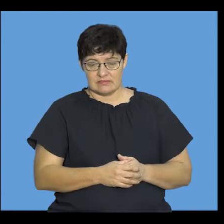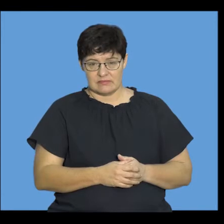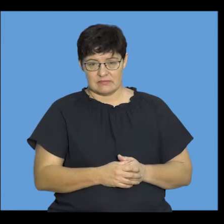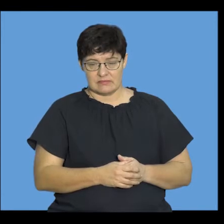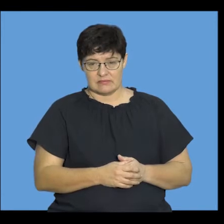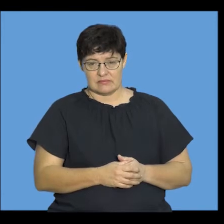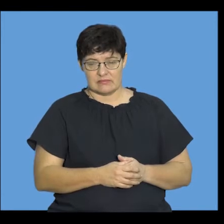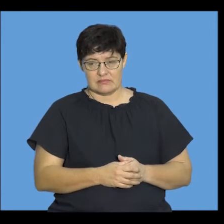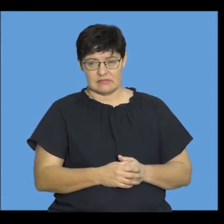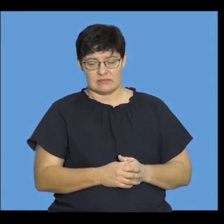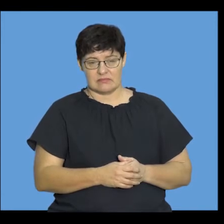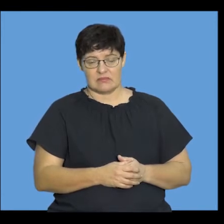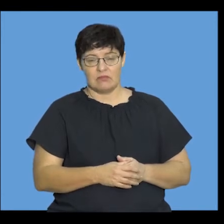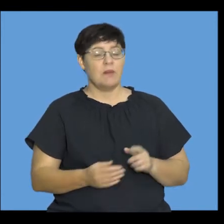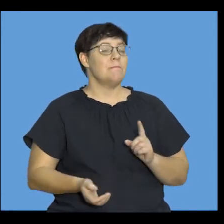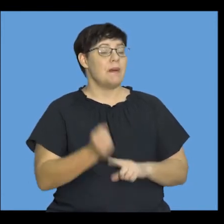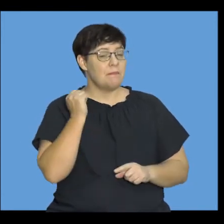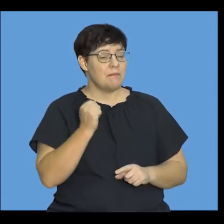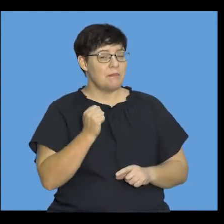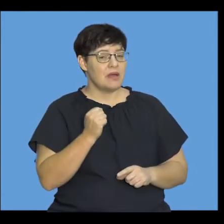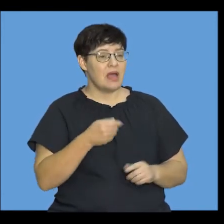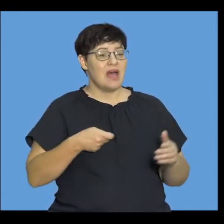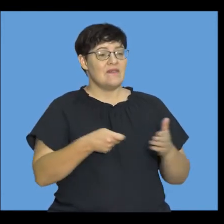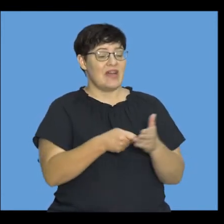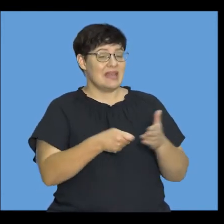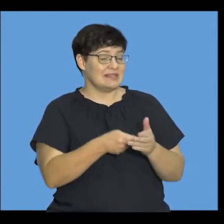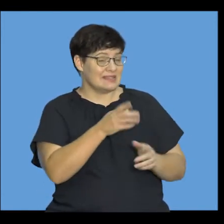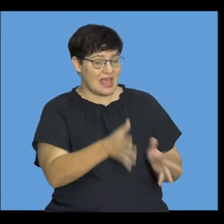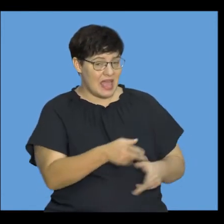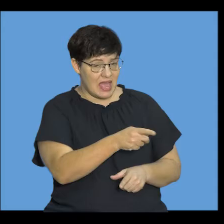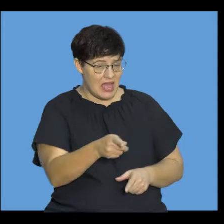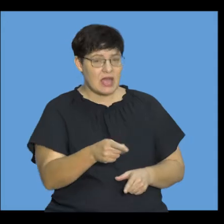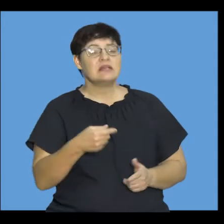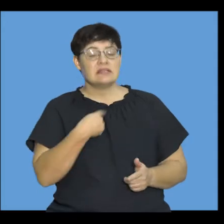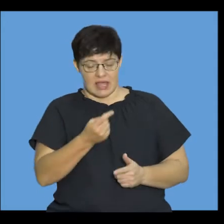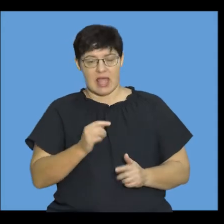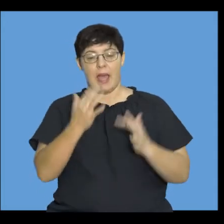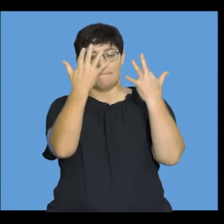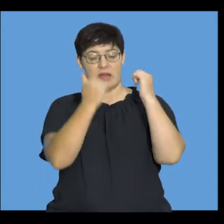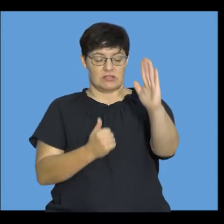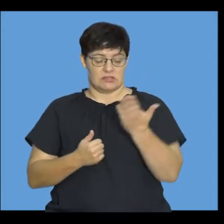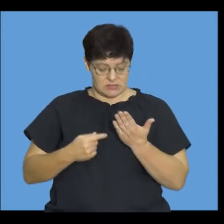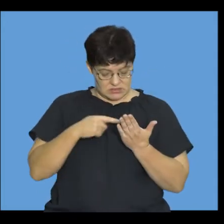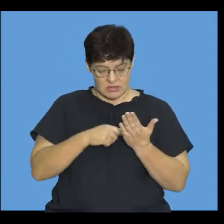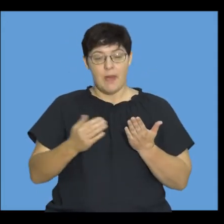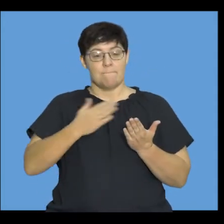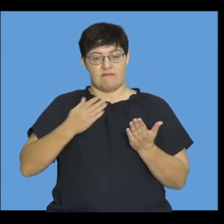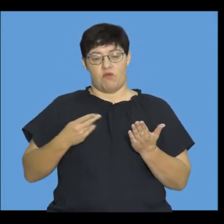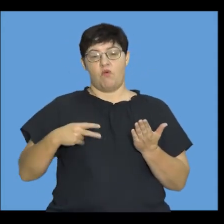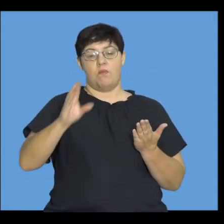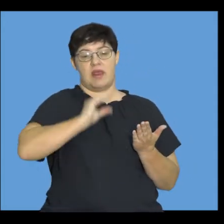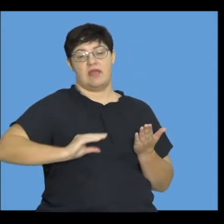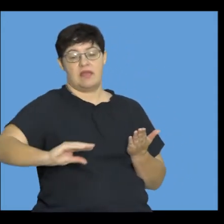We also find that many potential funders will require you to provide a budget in addition to a business